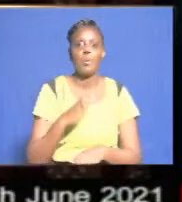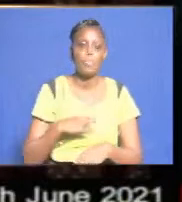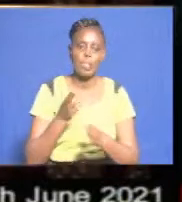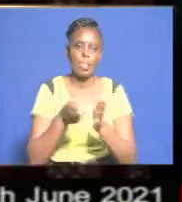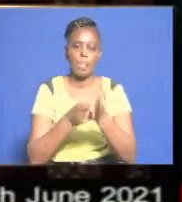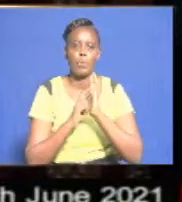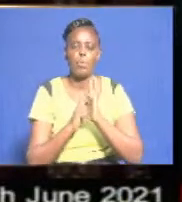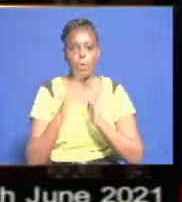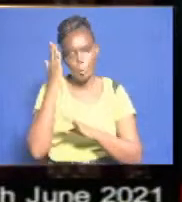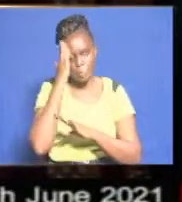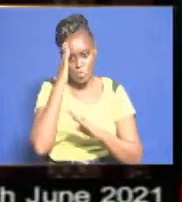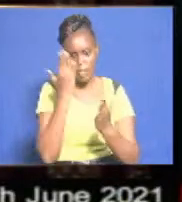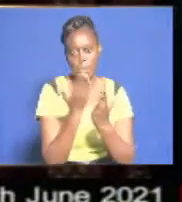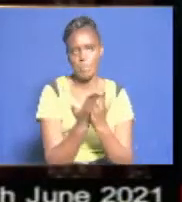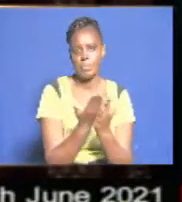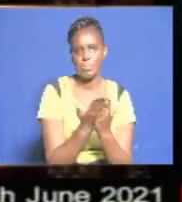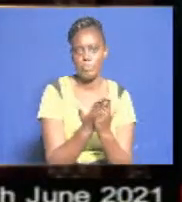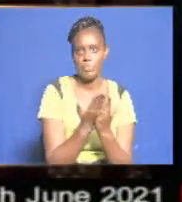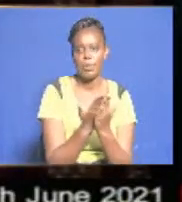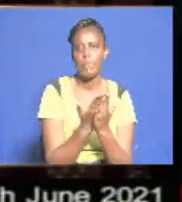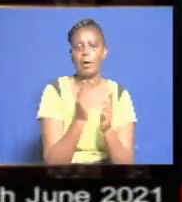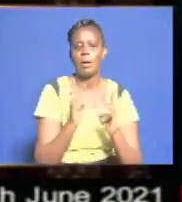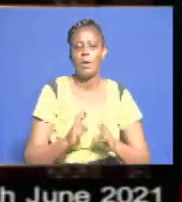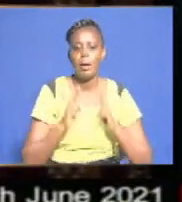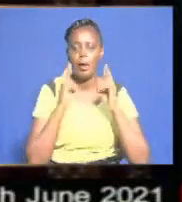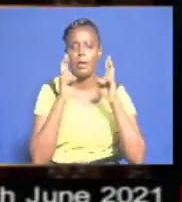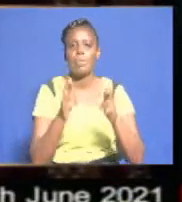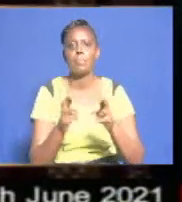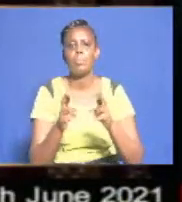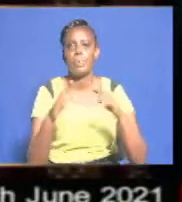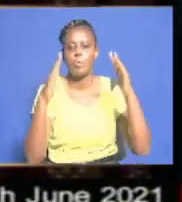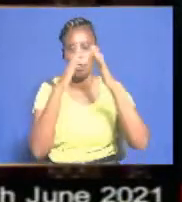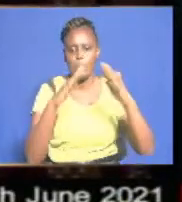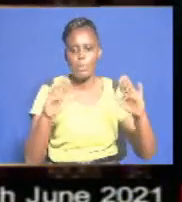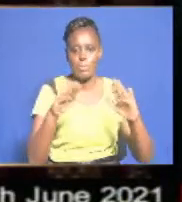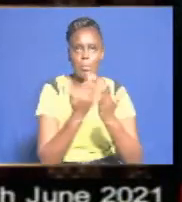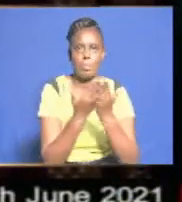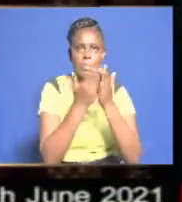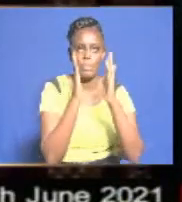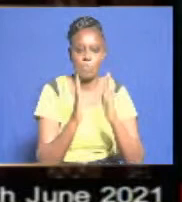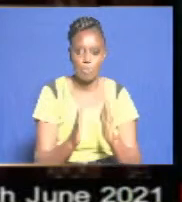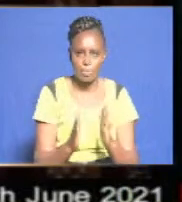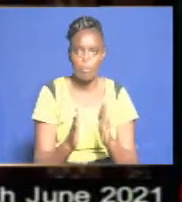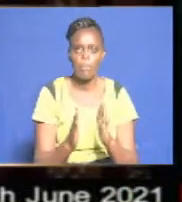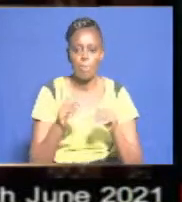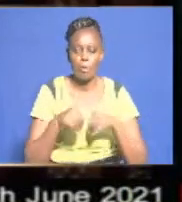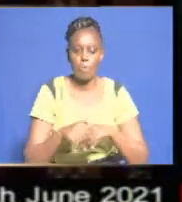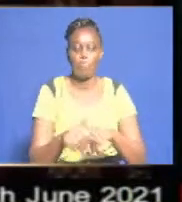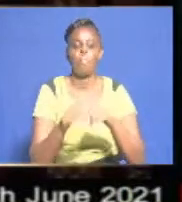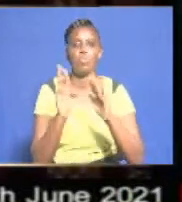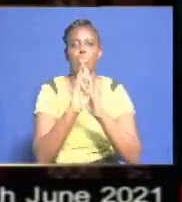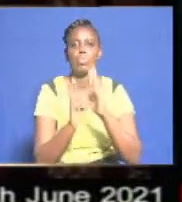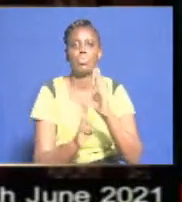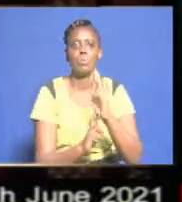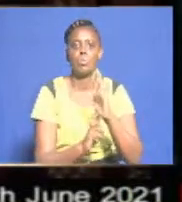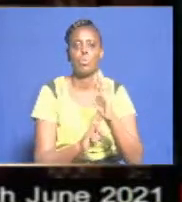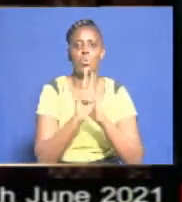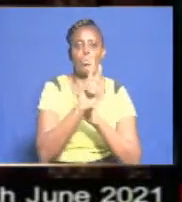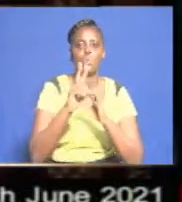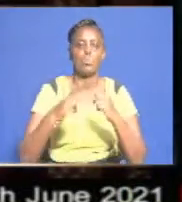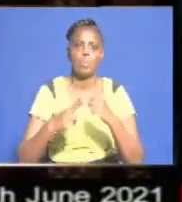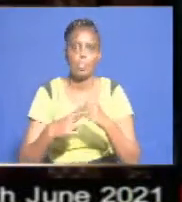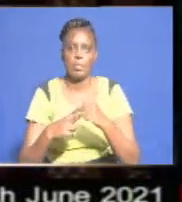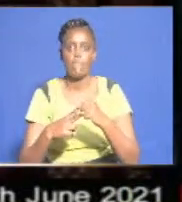to consider the petition and report its findings to the House and the petitioners in accordance with the provisions of Standing Order